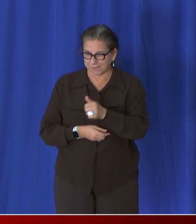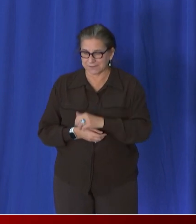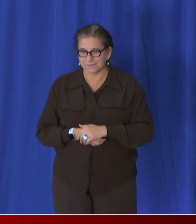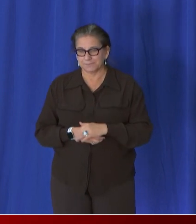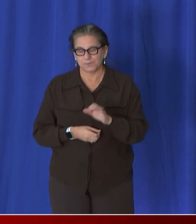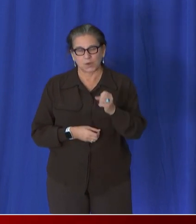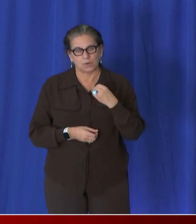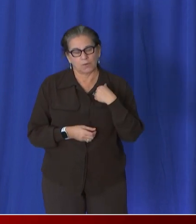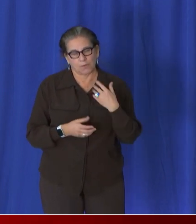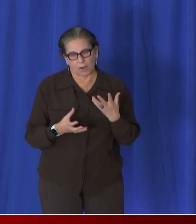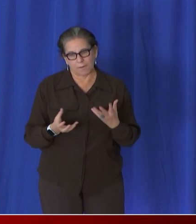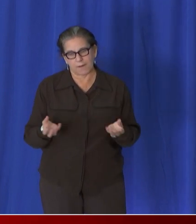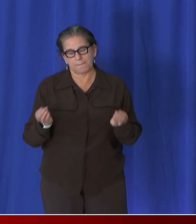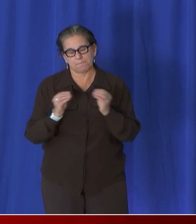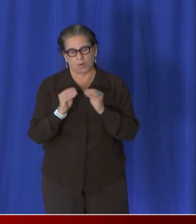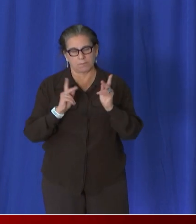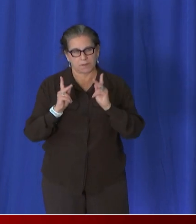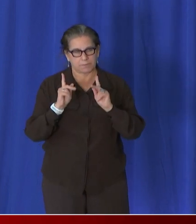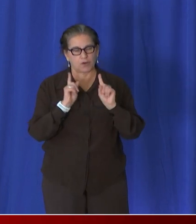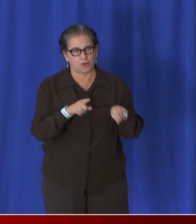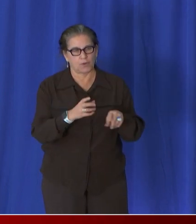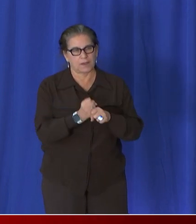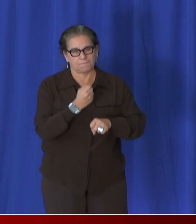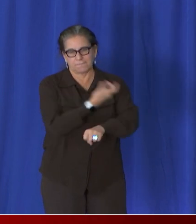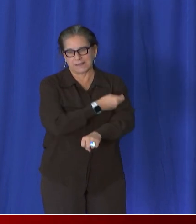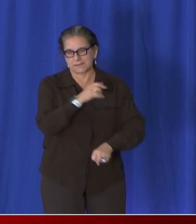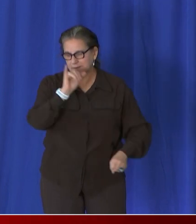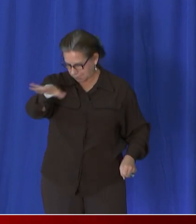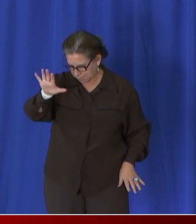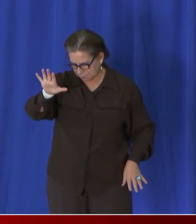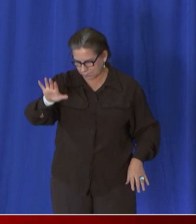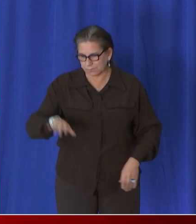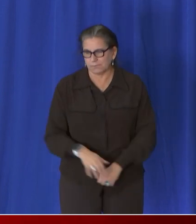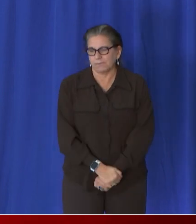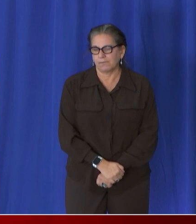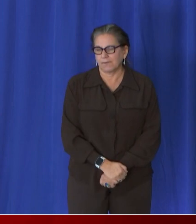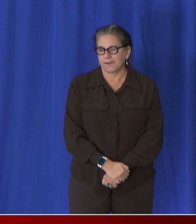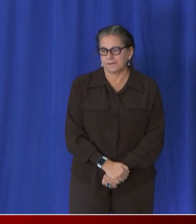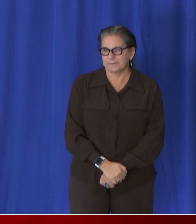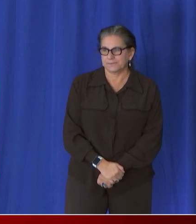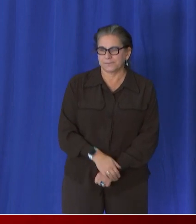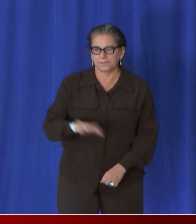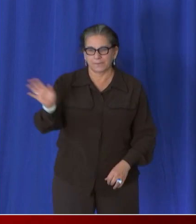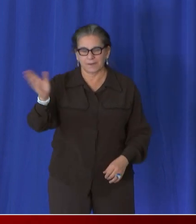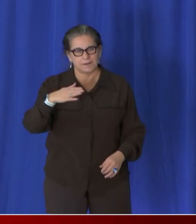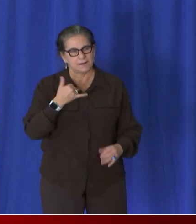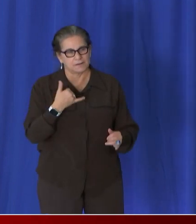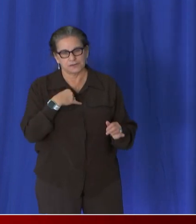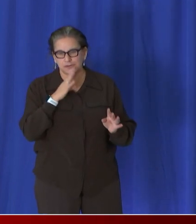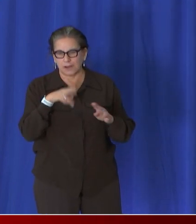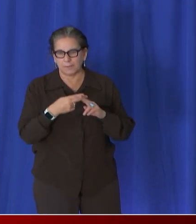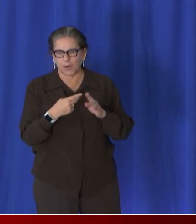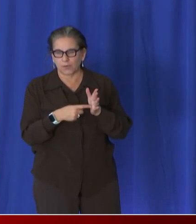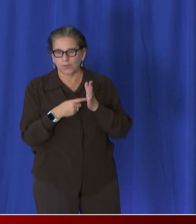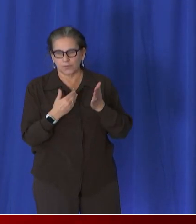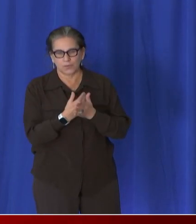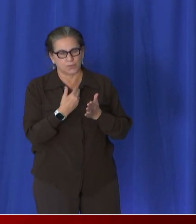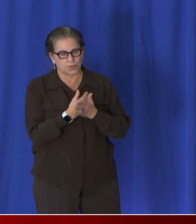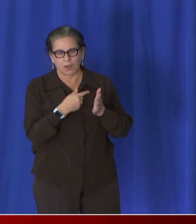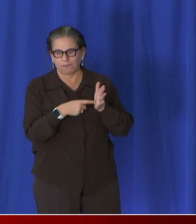less virulent. Yes. New requirement. You didn't mention, I don't believe you mentioned